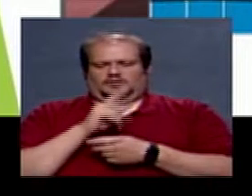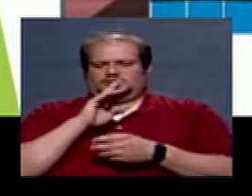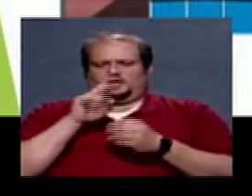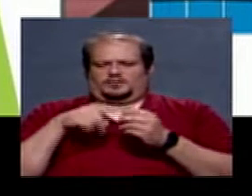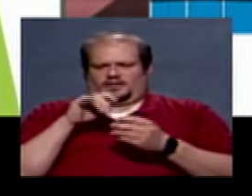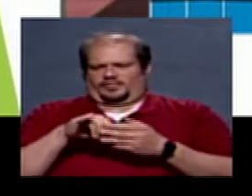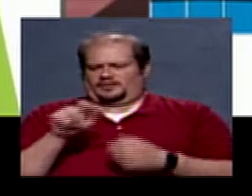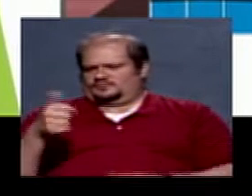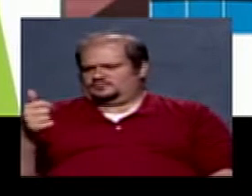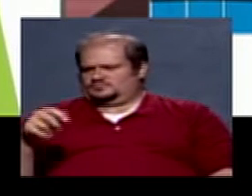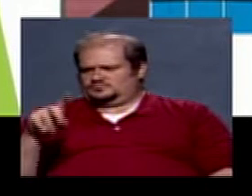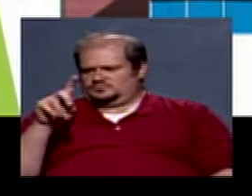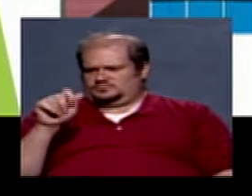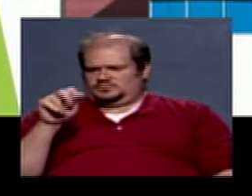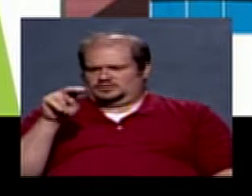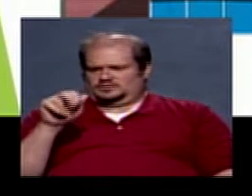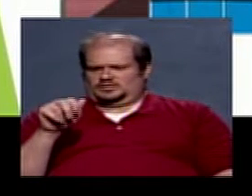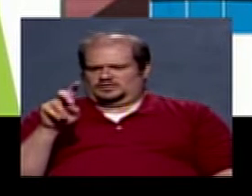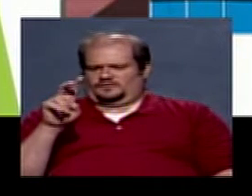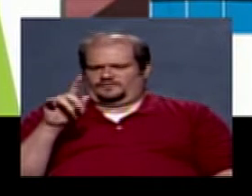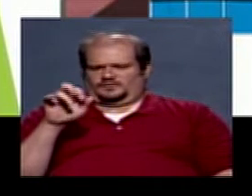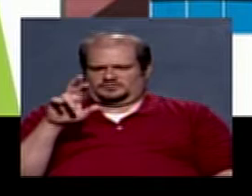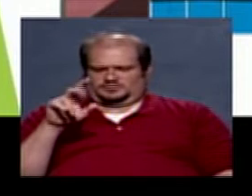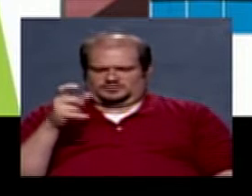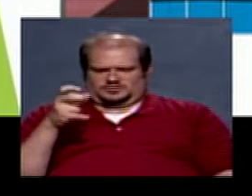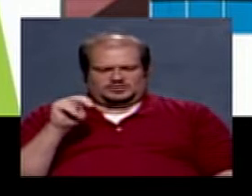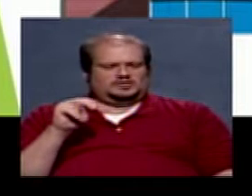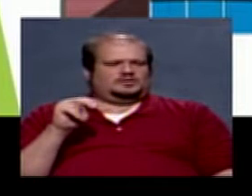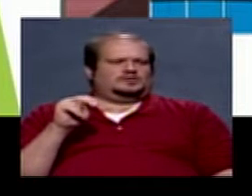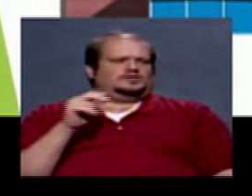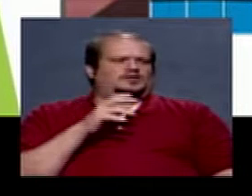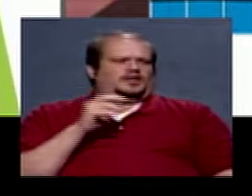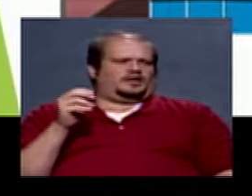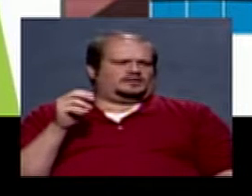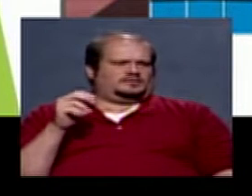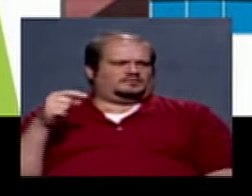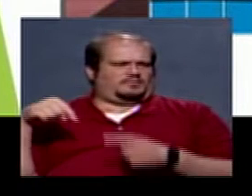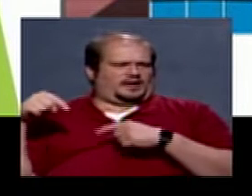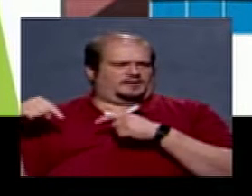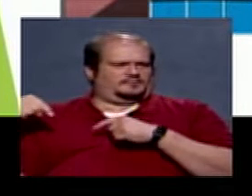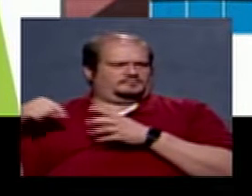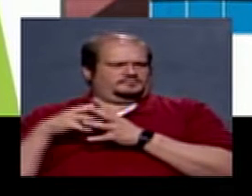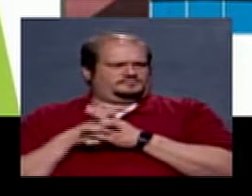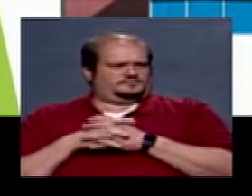this. I'm Dana Vickerson from Jackson Brown Pelkulik. Go back to the plan.